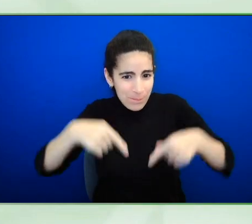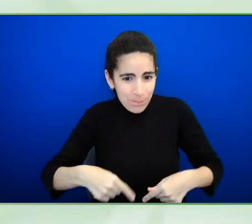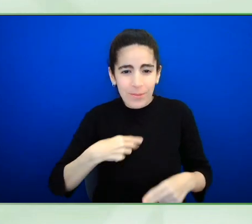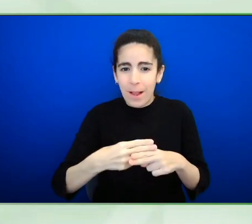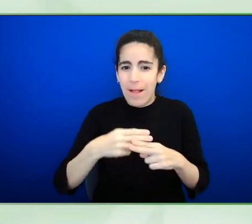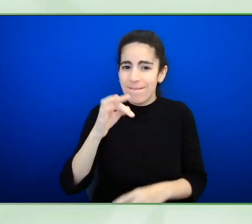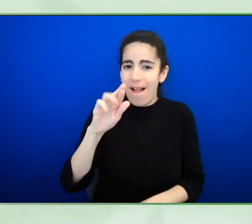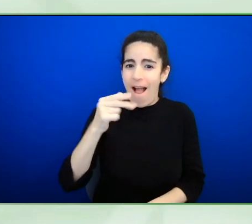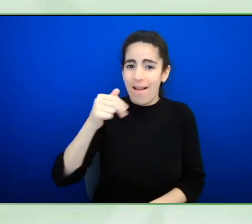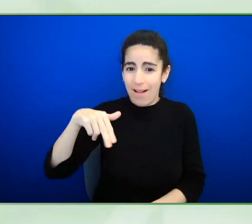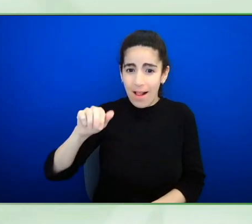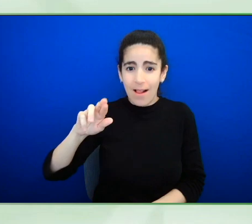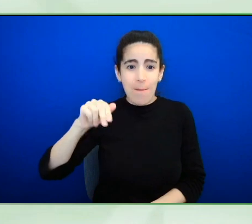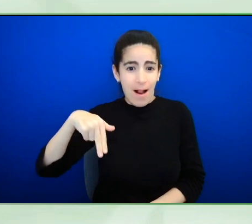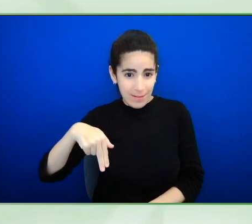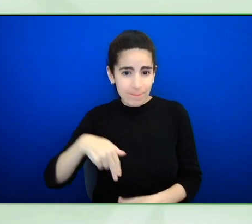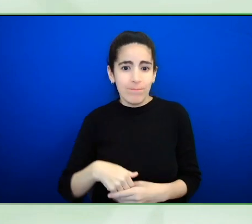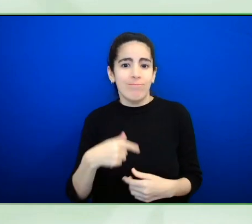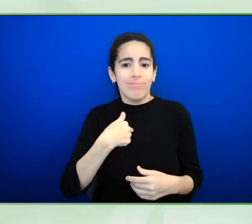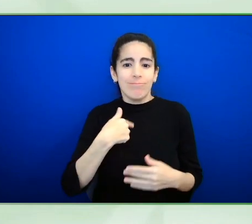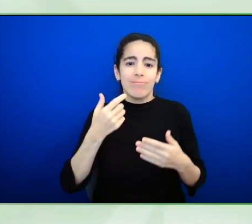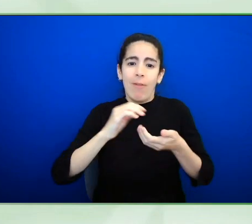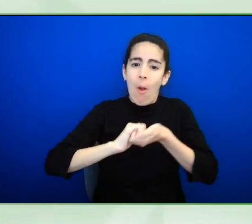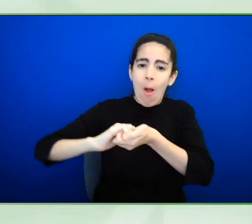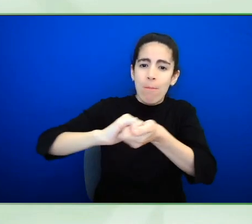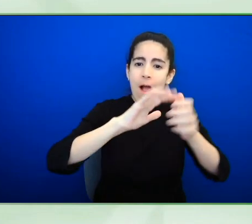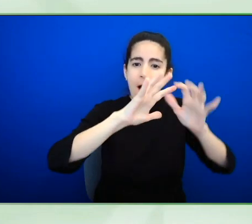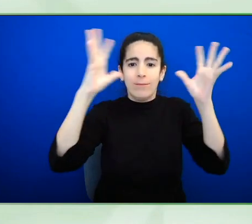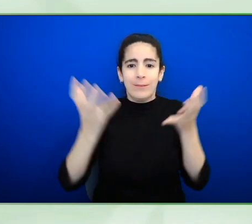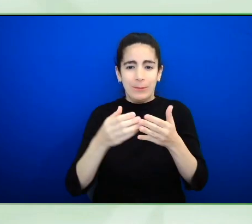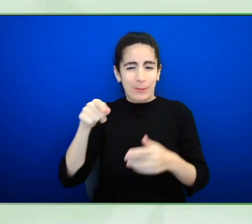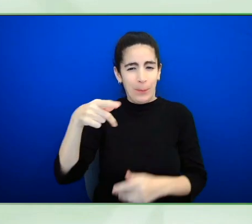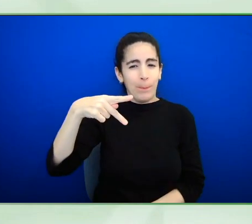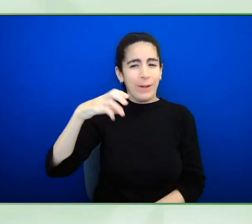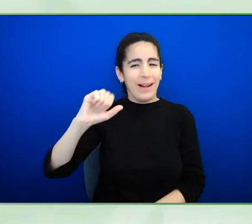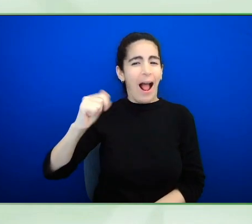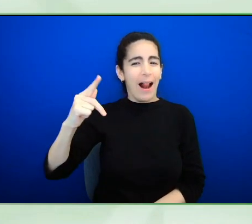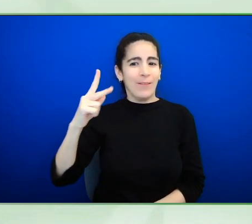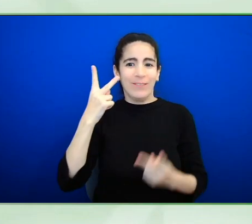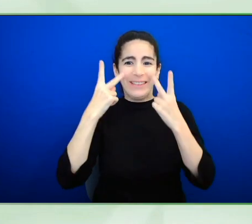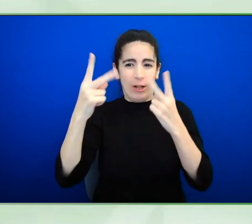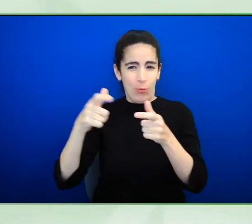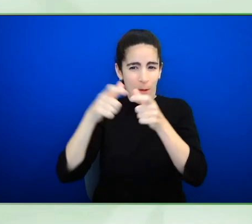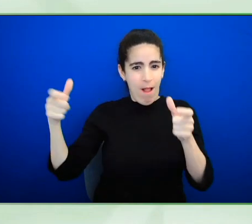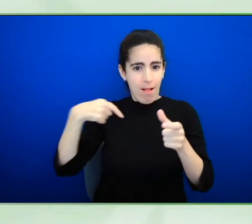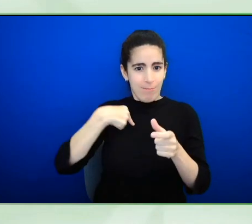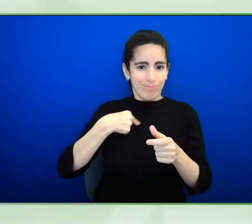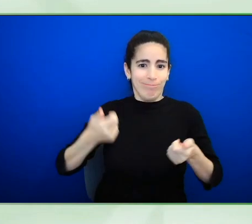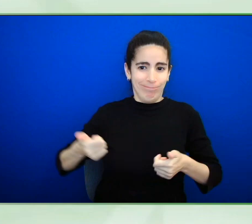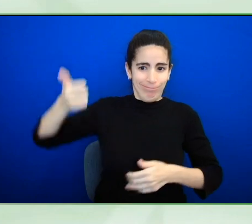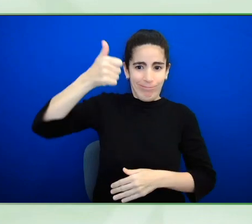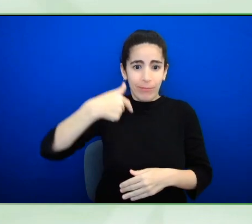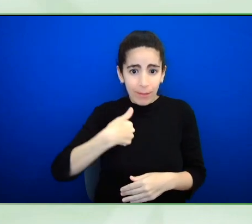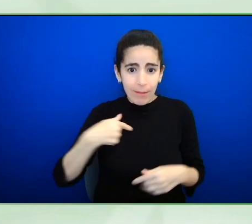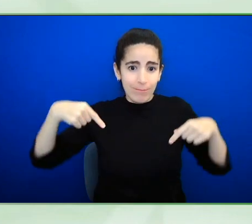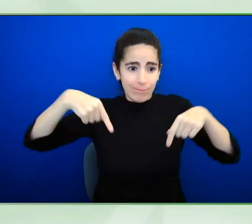Peak Vision, and I'm here with my colleague, Professor Asad, who's representing the College of Ophthalmology and Allied Vision Sciences, as well